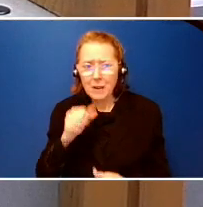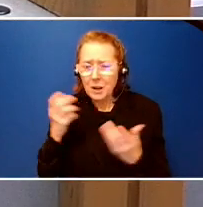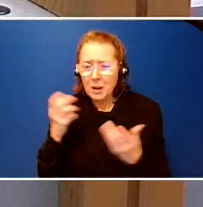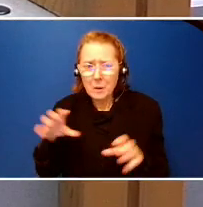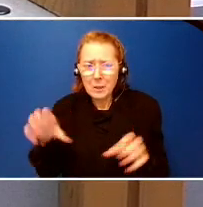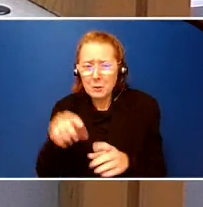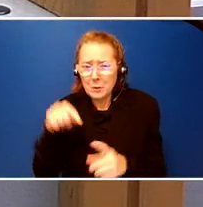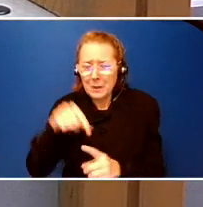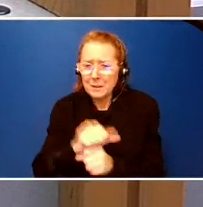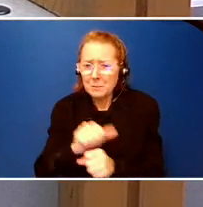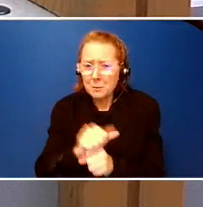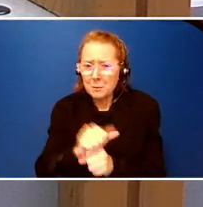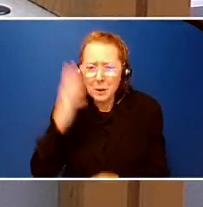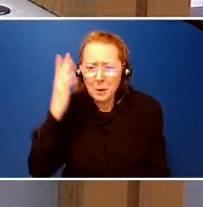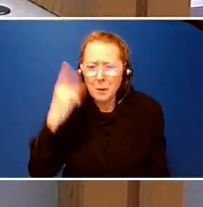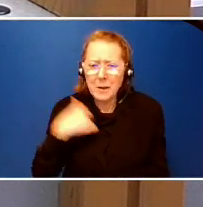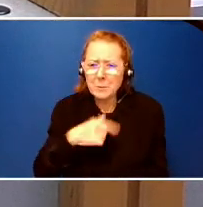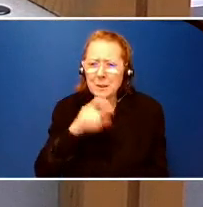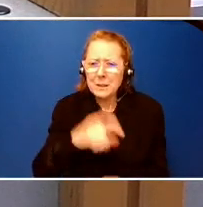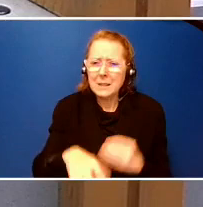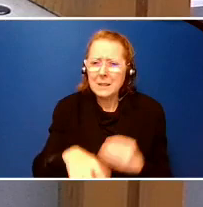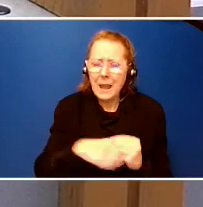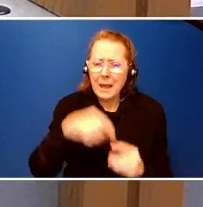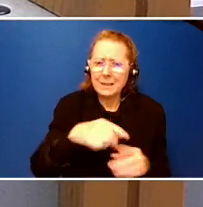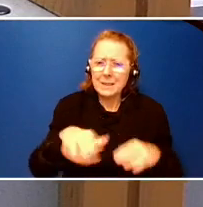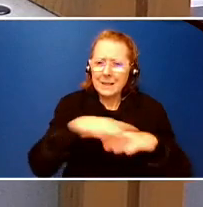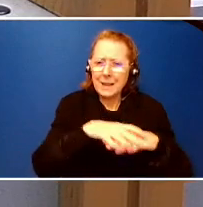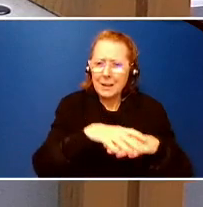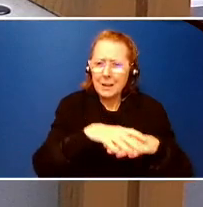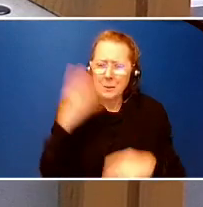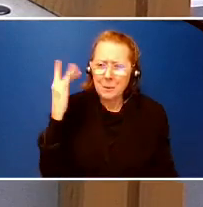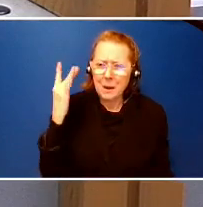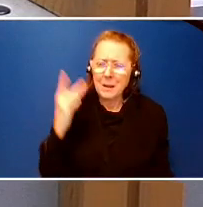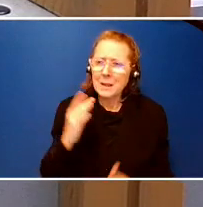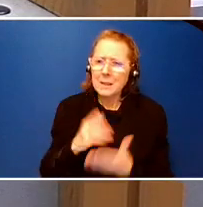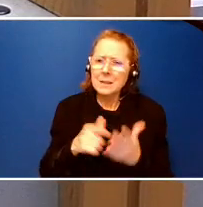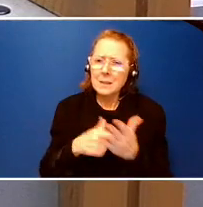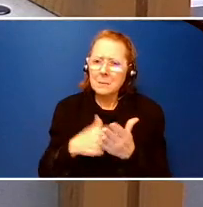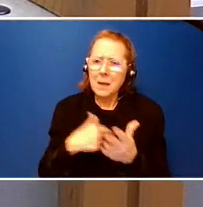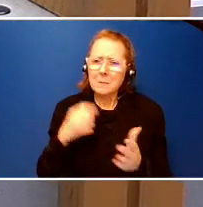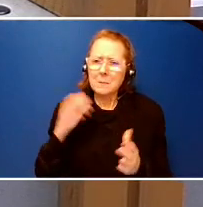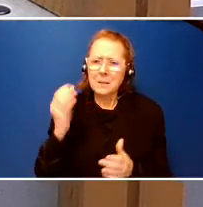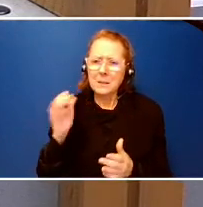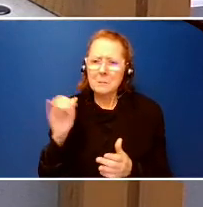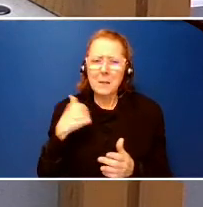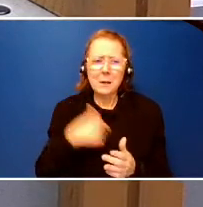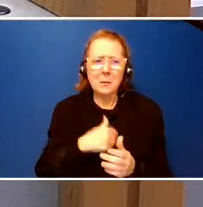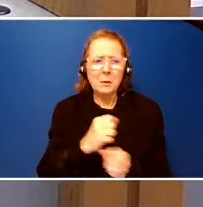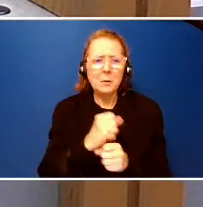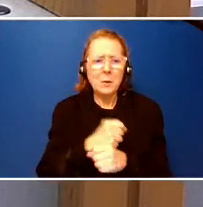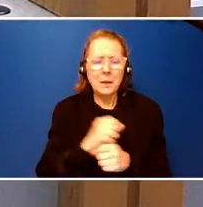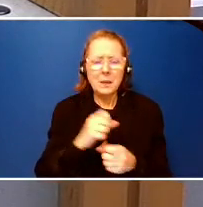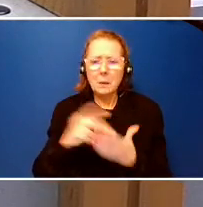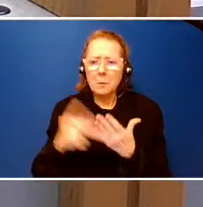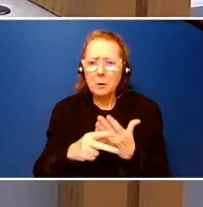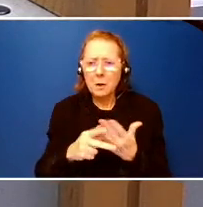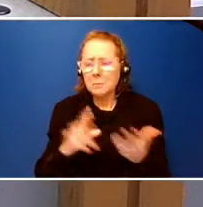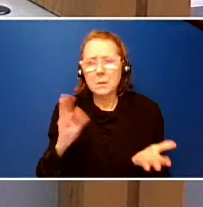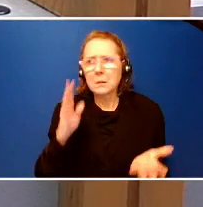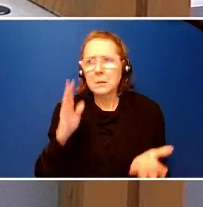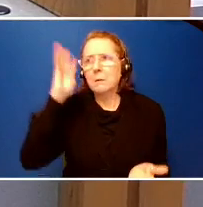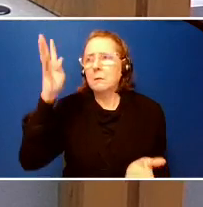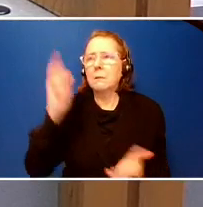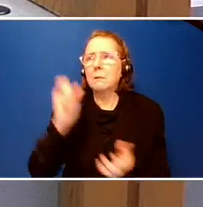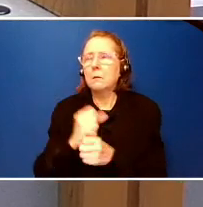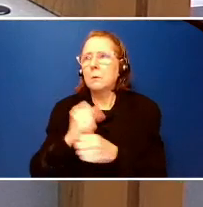I mean, why would we need to add this layer? Because it sometimes seems like we're creating a program to create a program. You know, like we're starting to